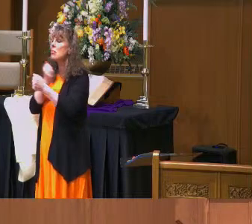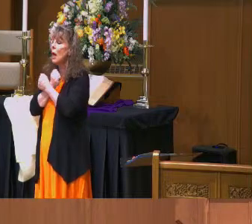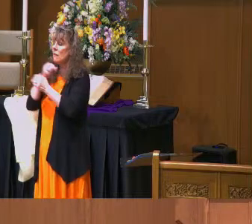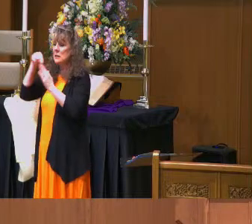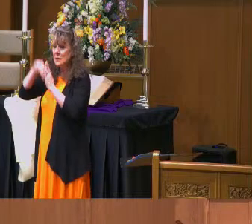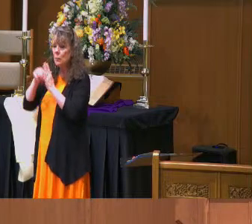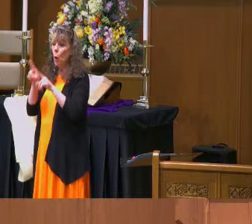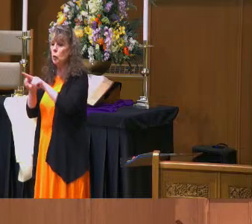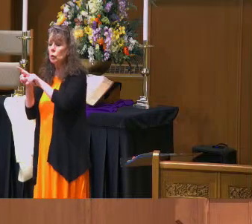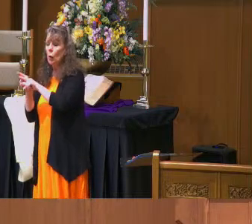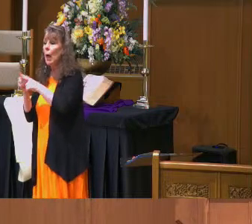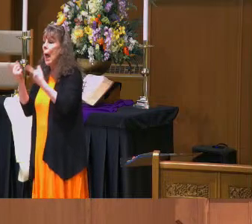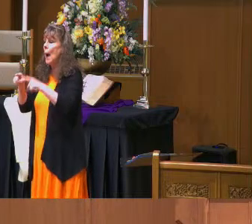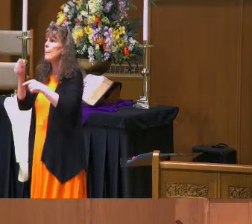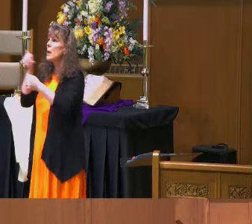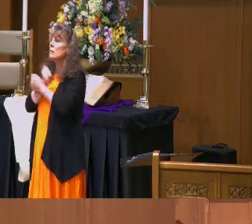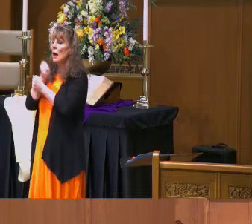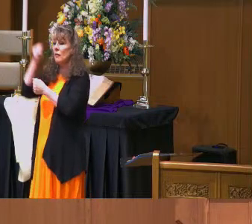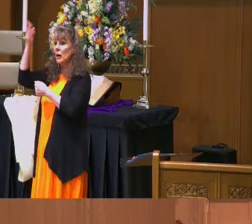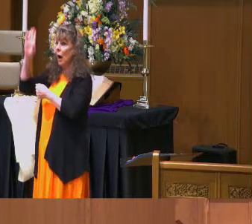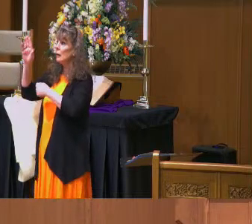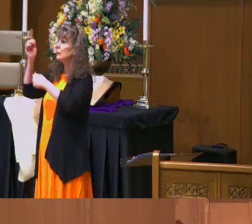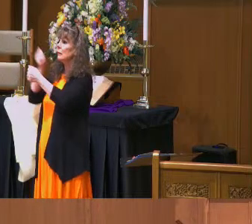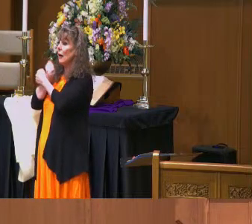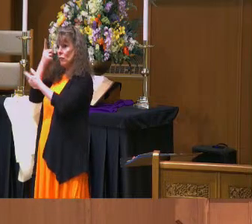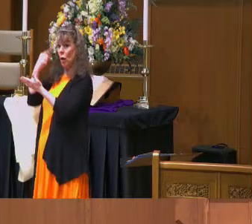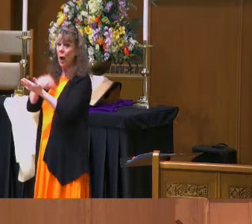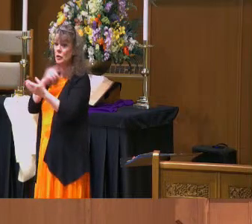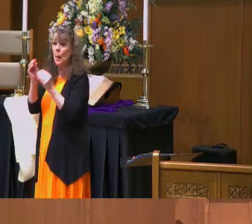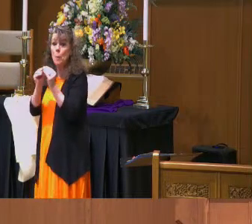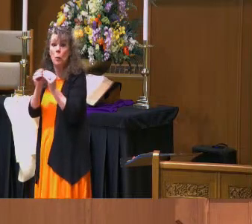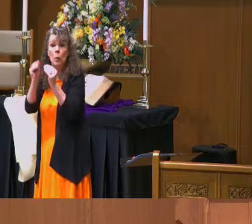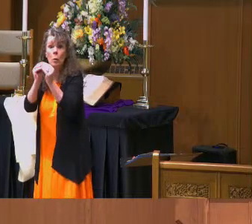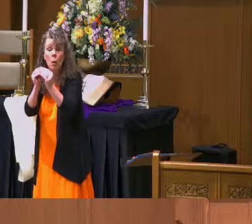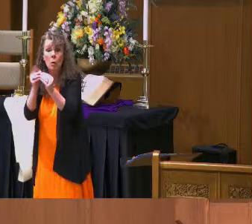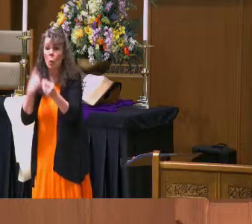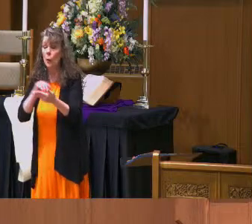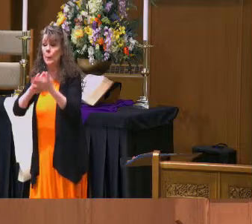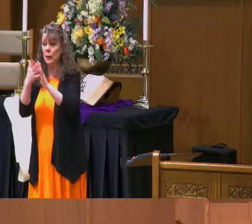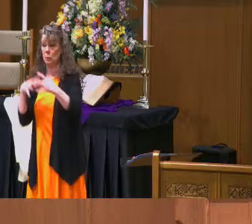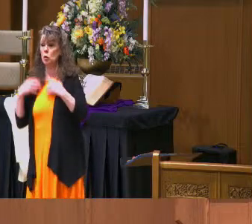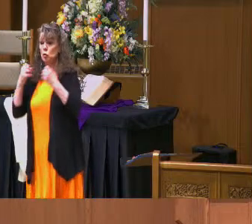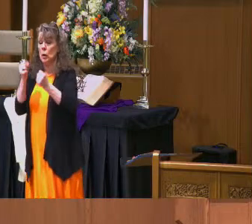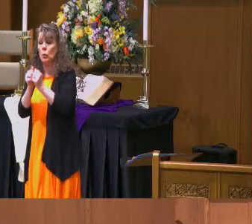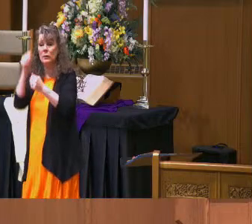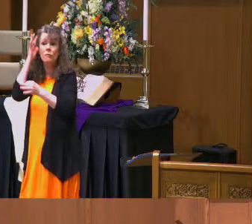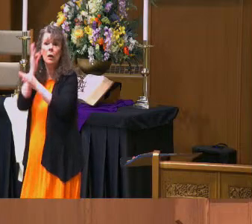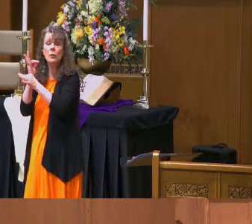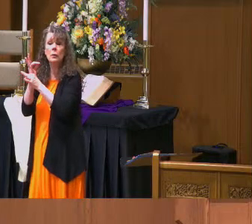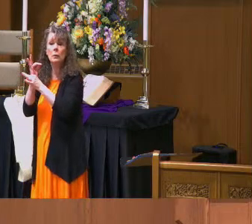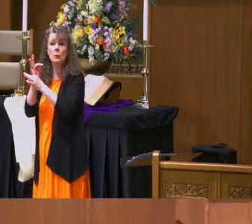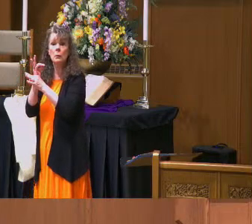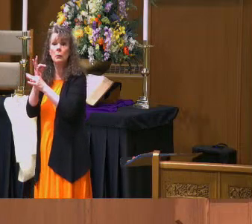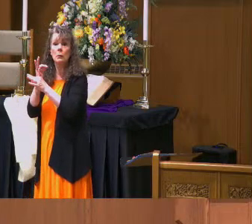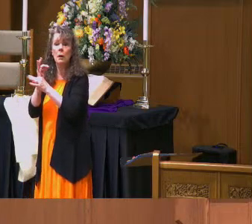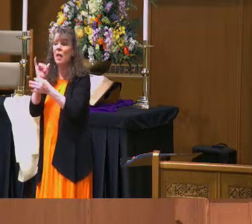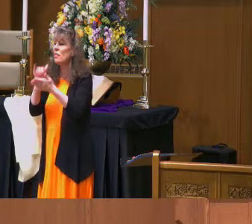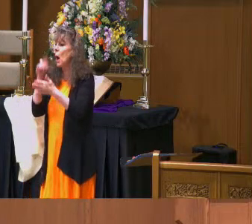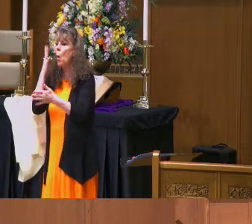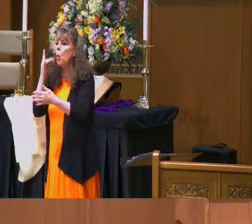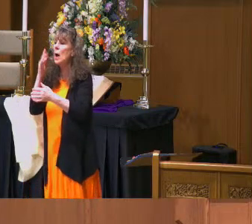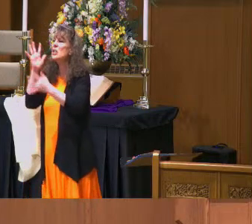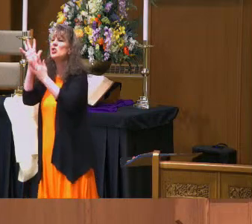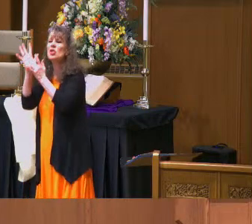we understand the love of God for us more and more, we are strengthened in our faith. It is why